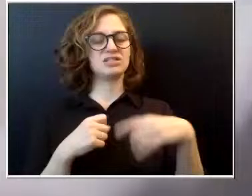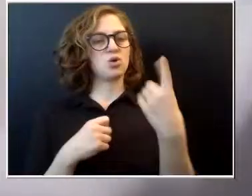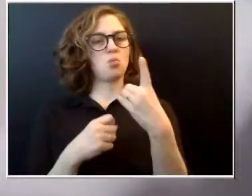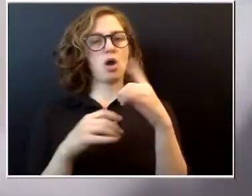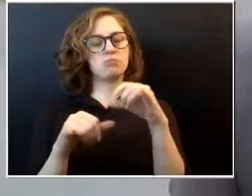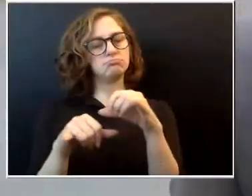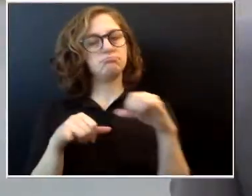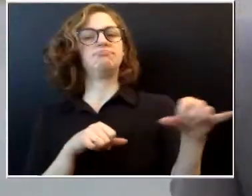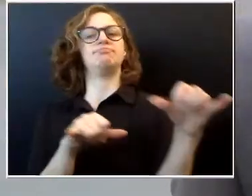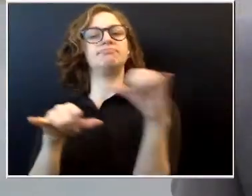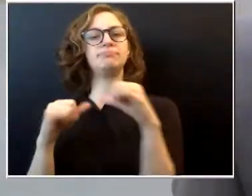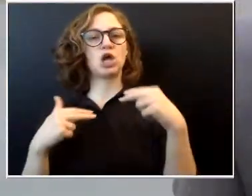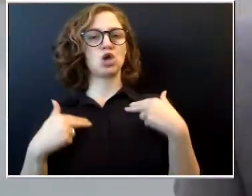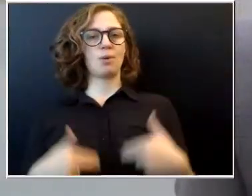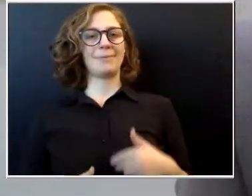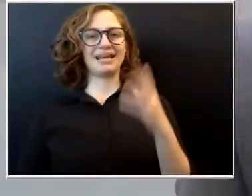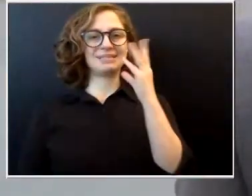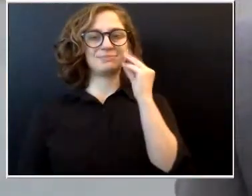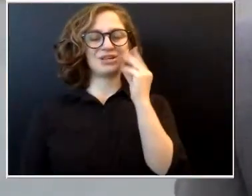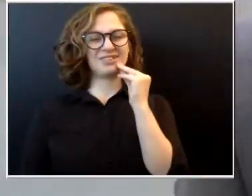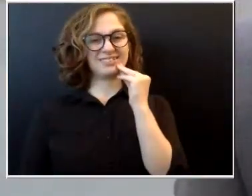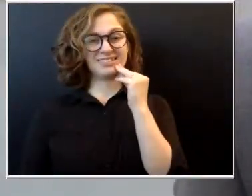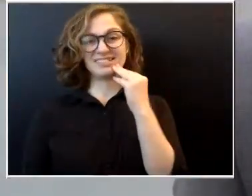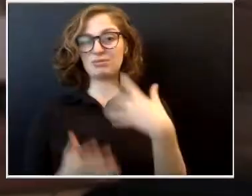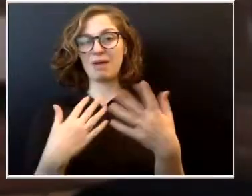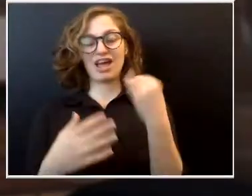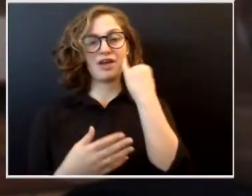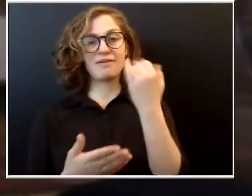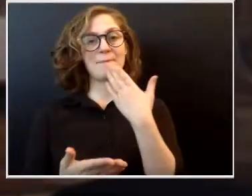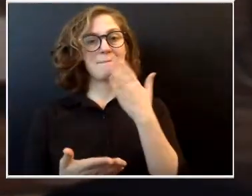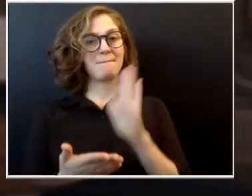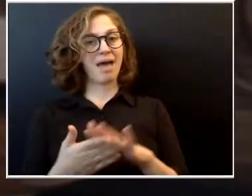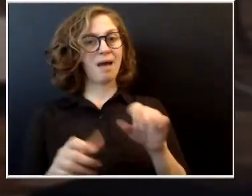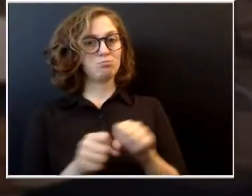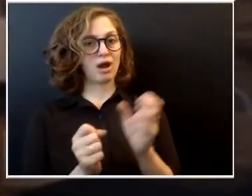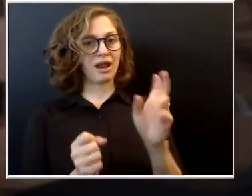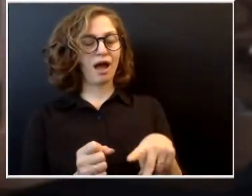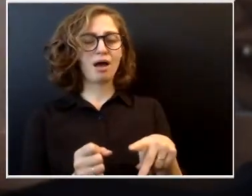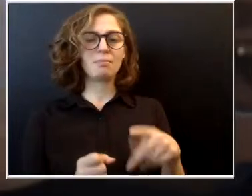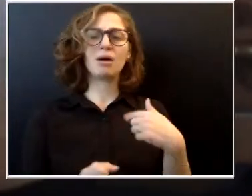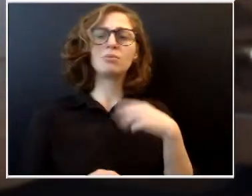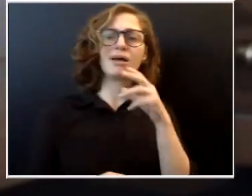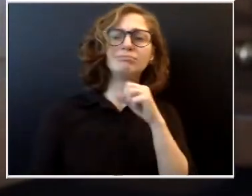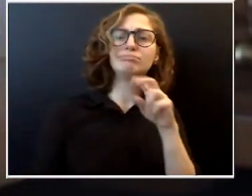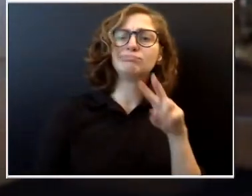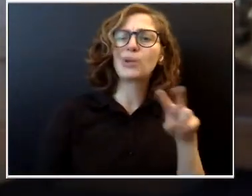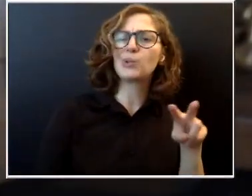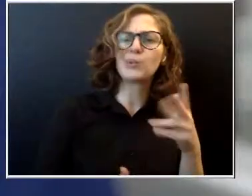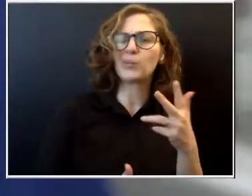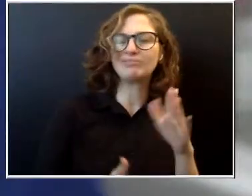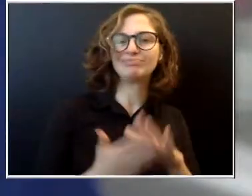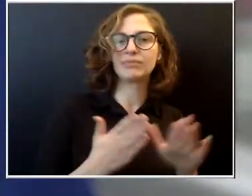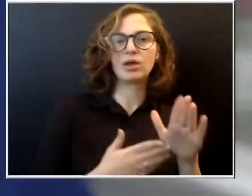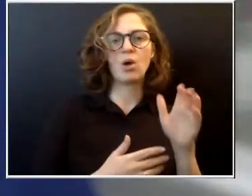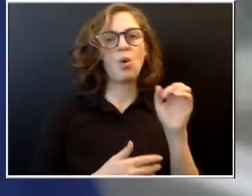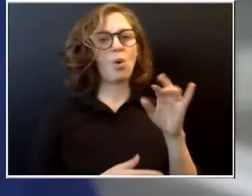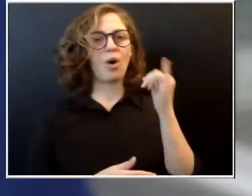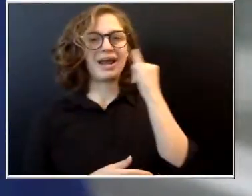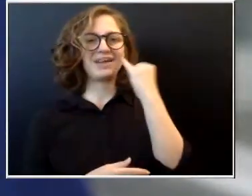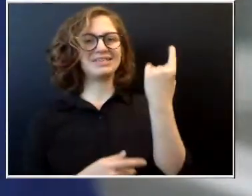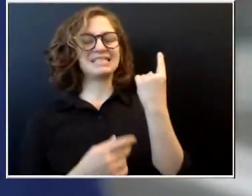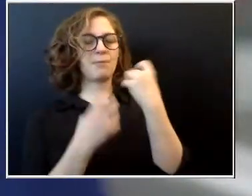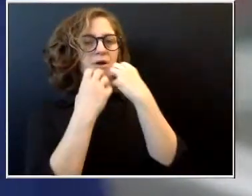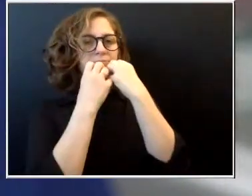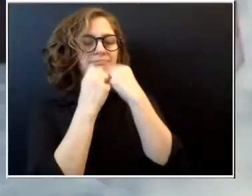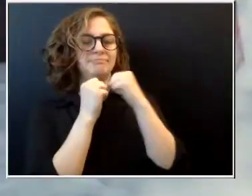breakup, probably 22, 23 years old, it happened in college, or the loss of a loved one. I was really heartbroken when my mom passed away.